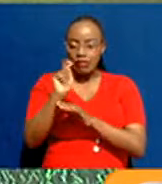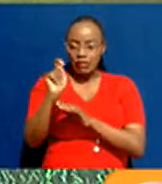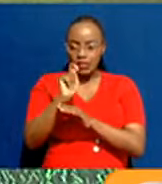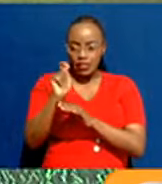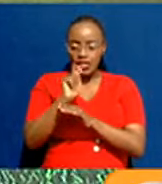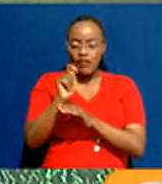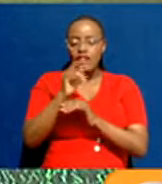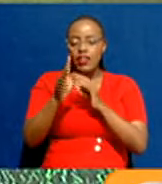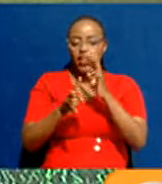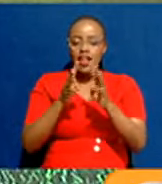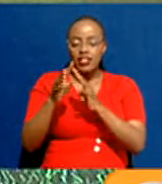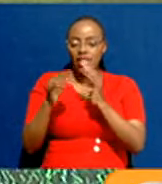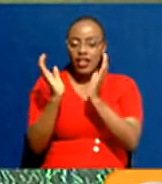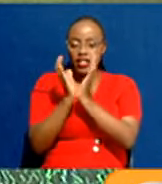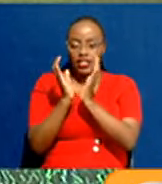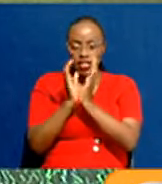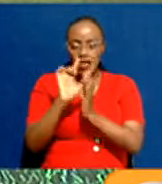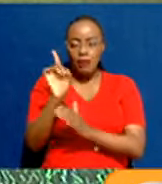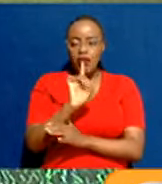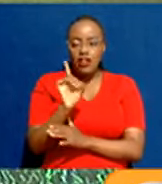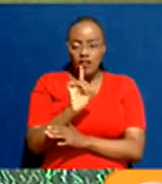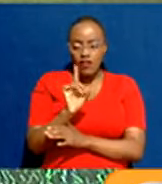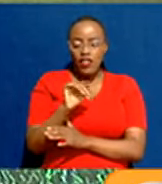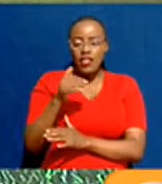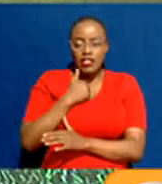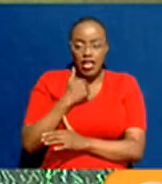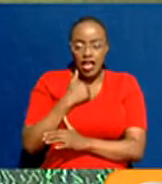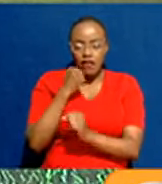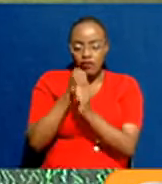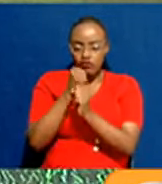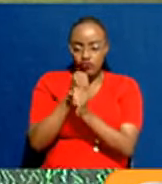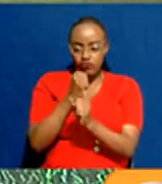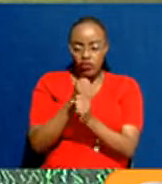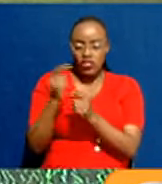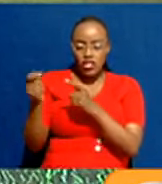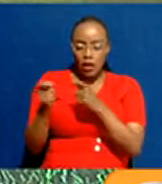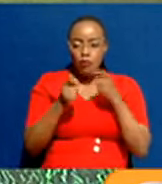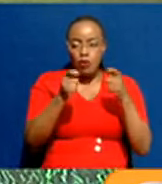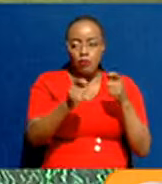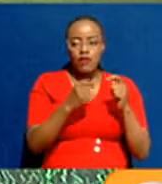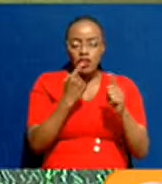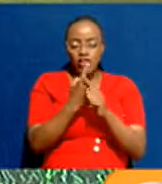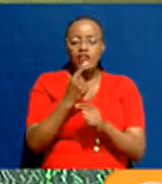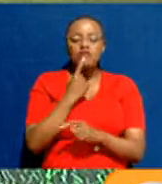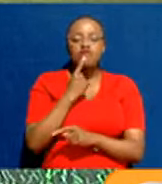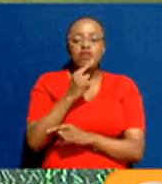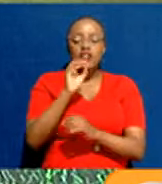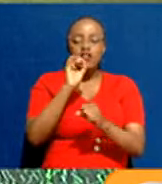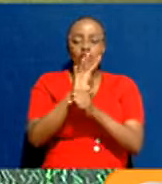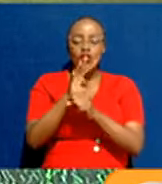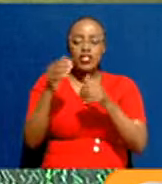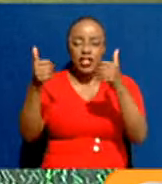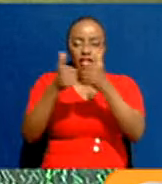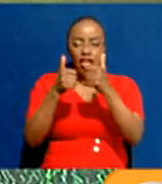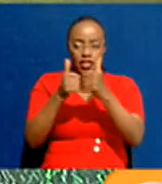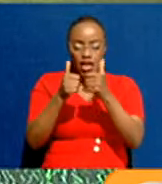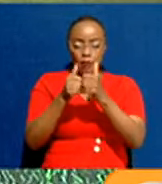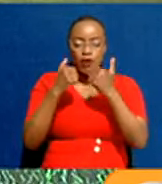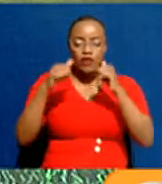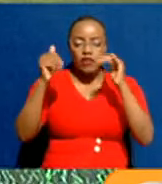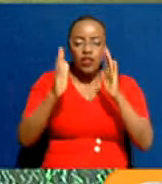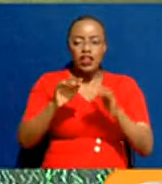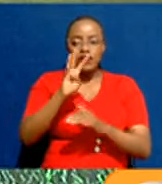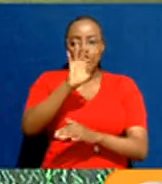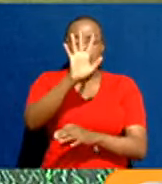at the Kasarani Stadium in Nairobi. Now, the PET training exercise saw some 114 match officials and 45